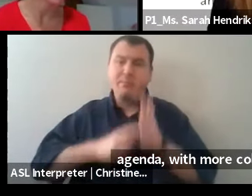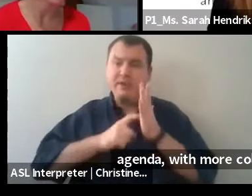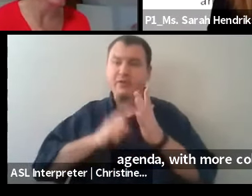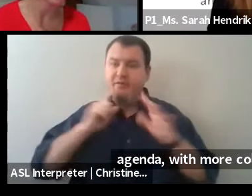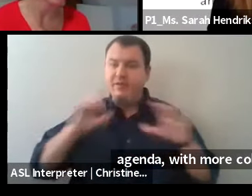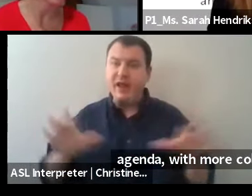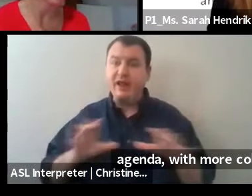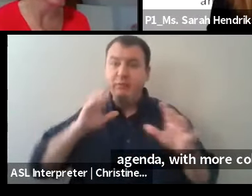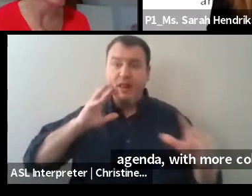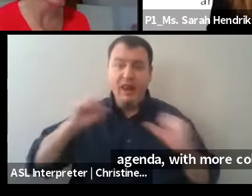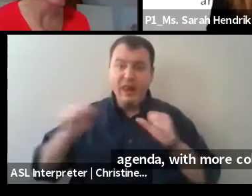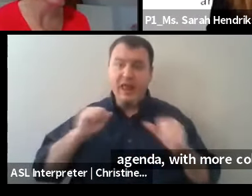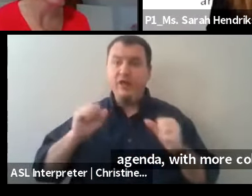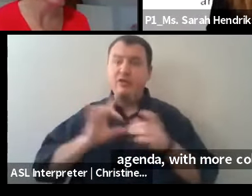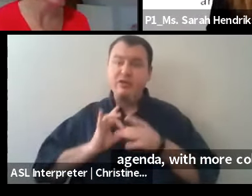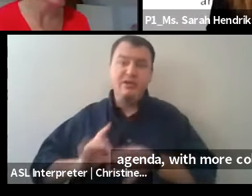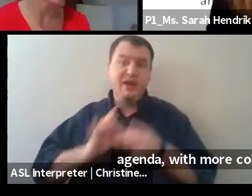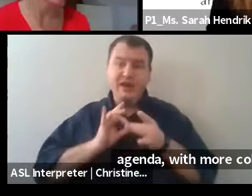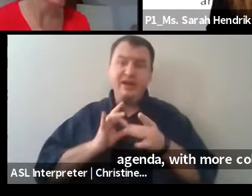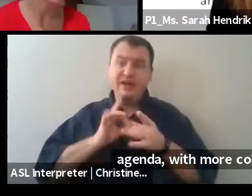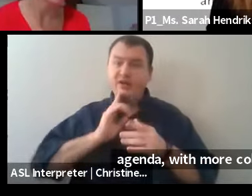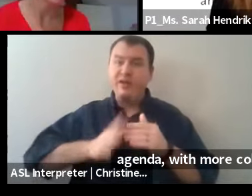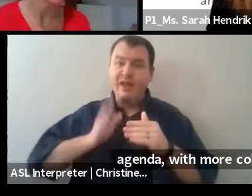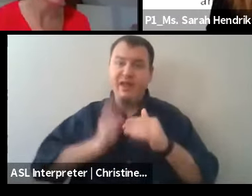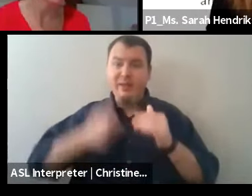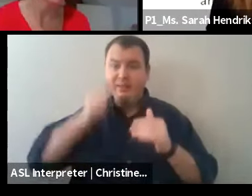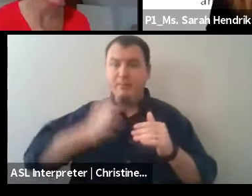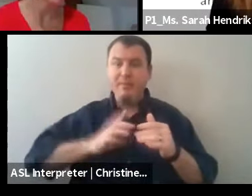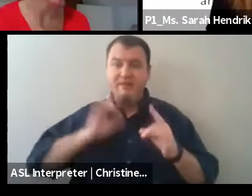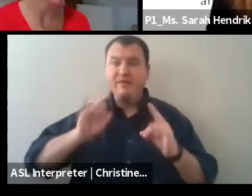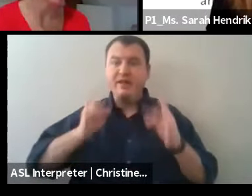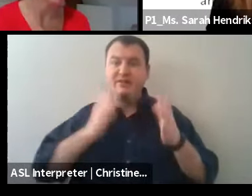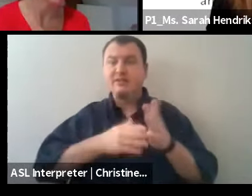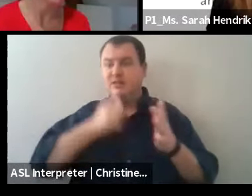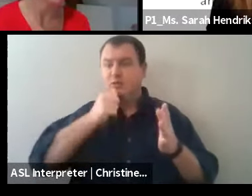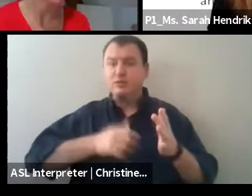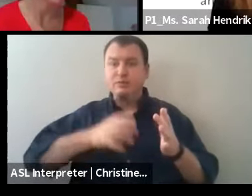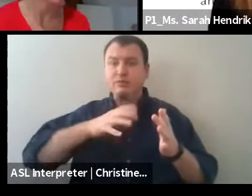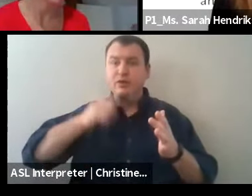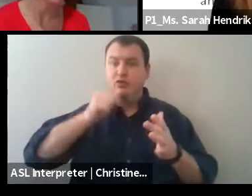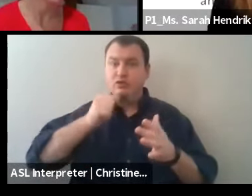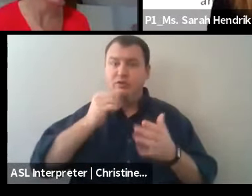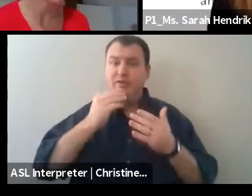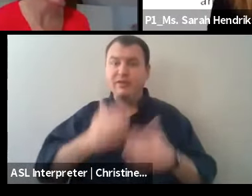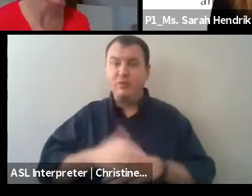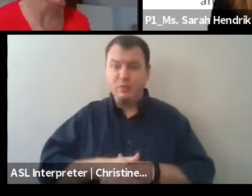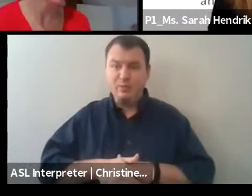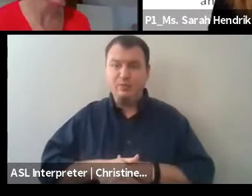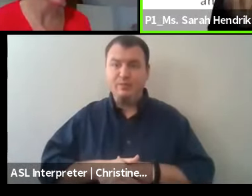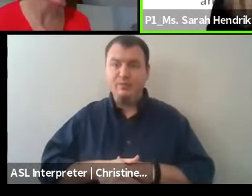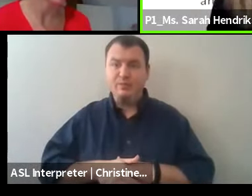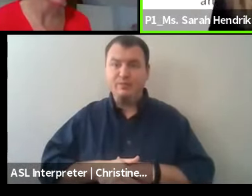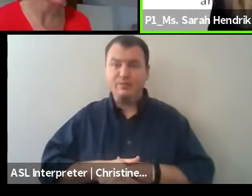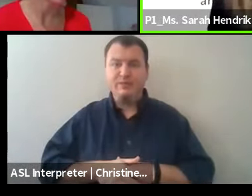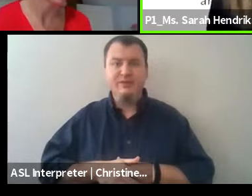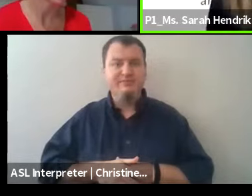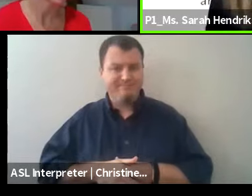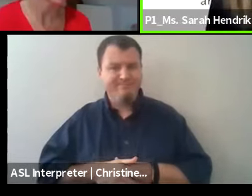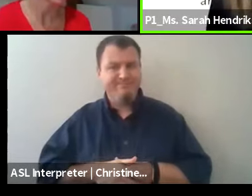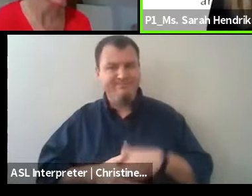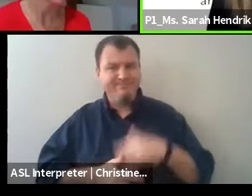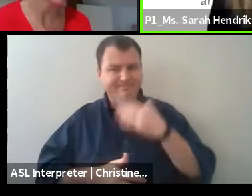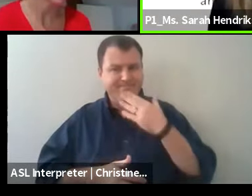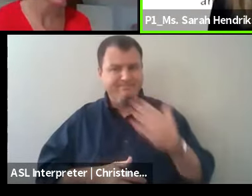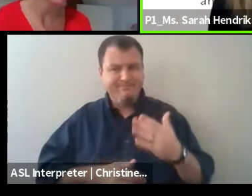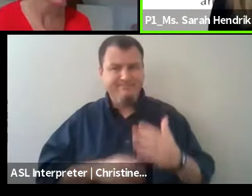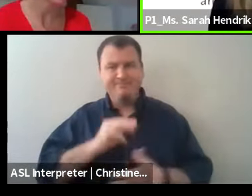loud, to be united, to end male violence against women and girls. Thank you. Thank you, Ms.